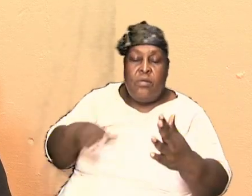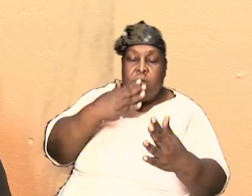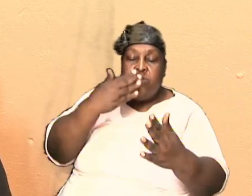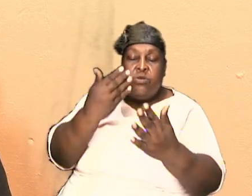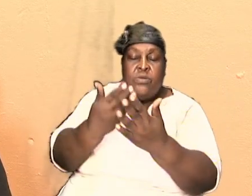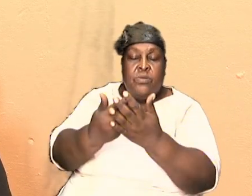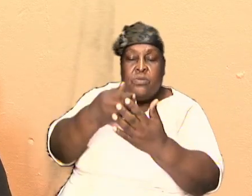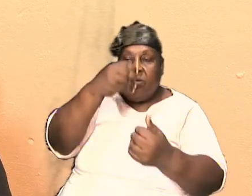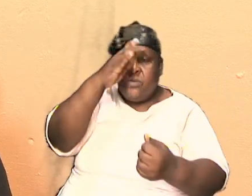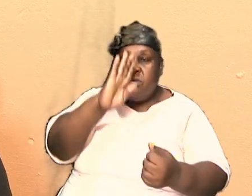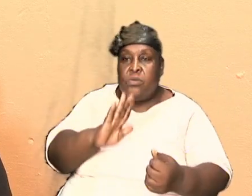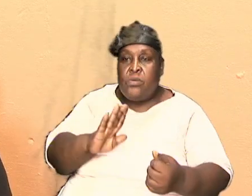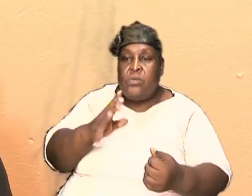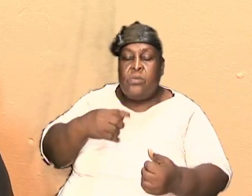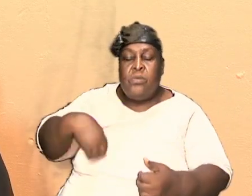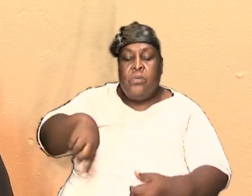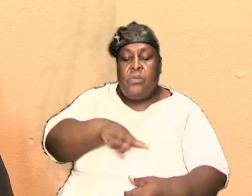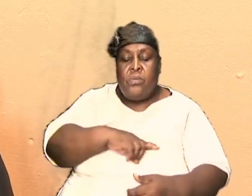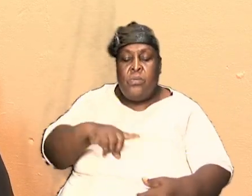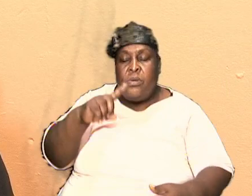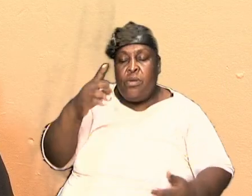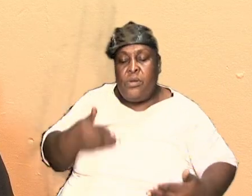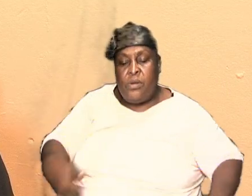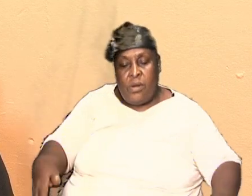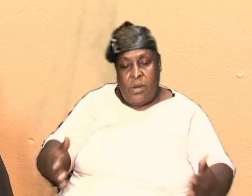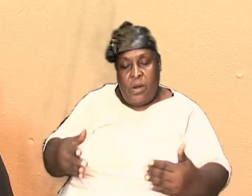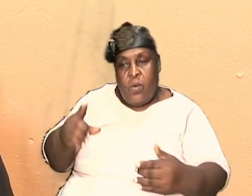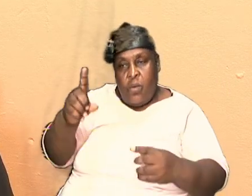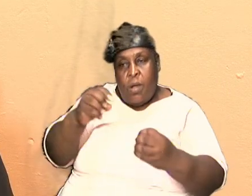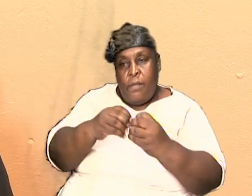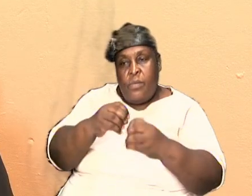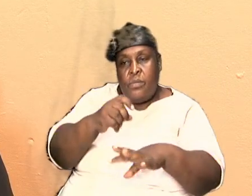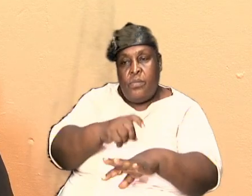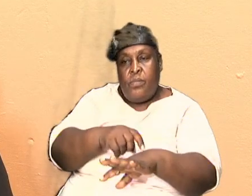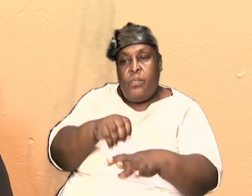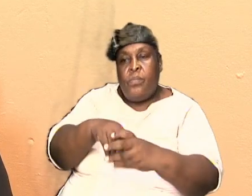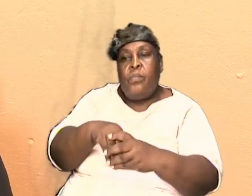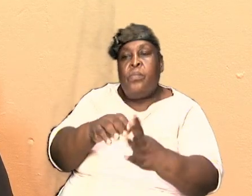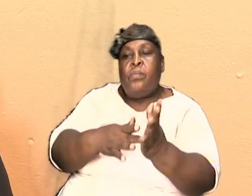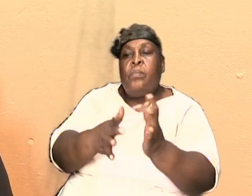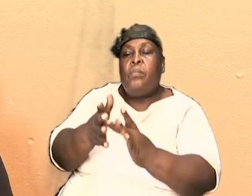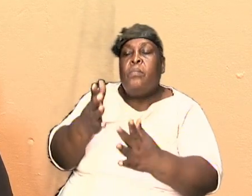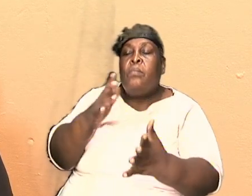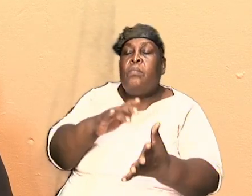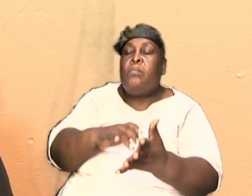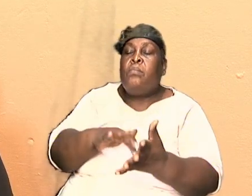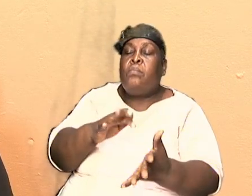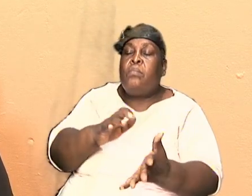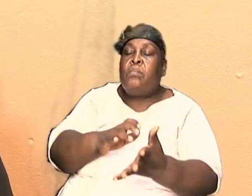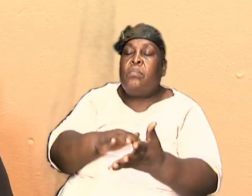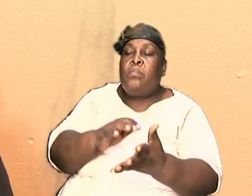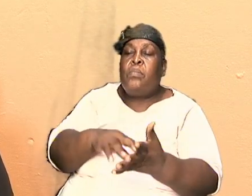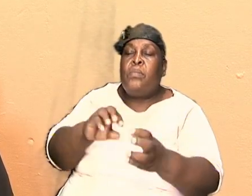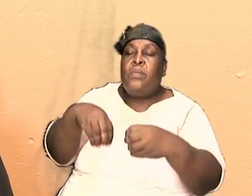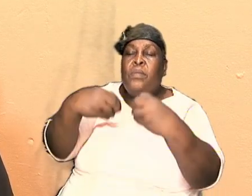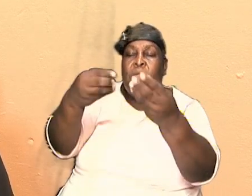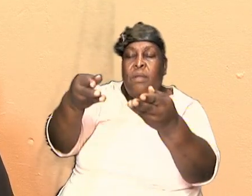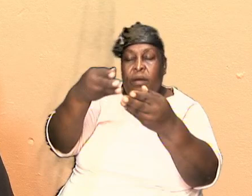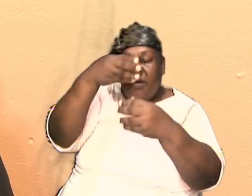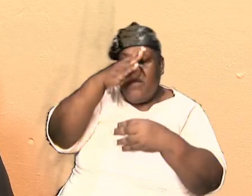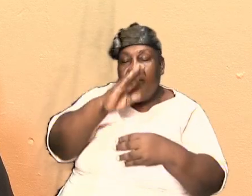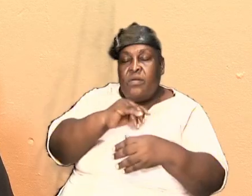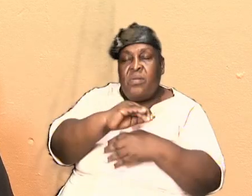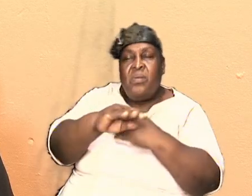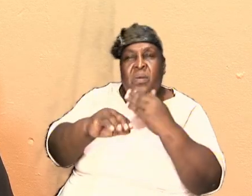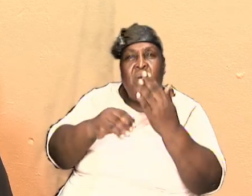are here one more time in Bible study. And, you know, we must give God all the praise, you know,